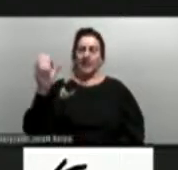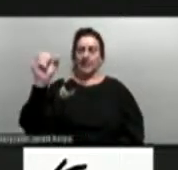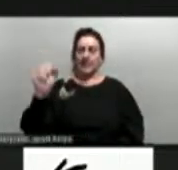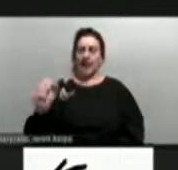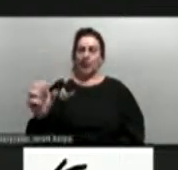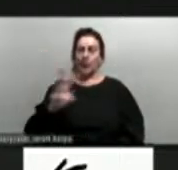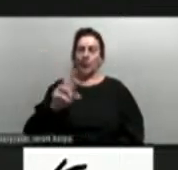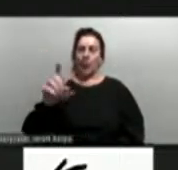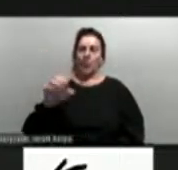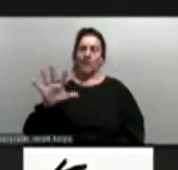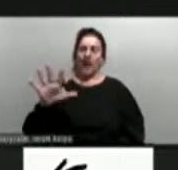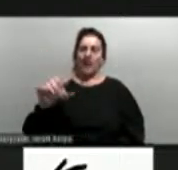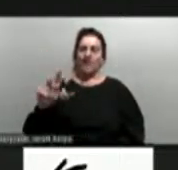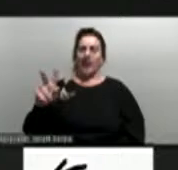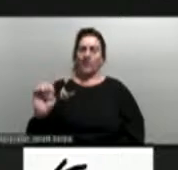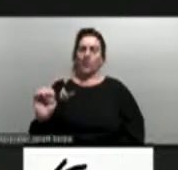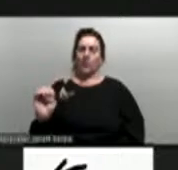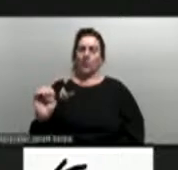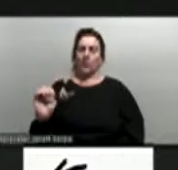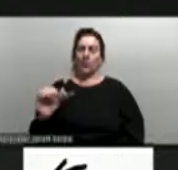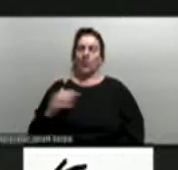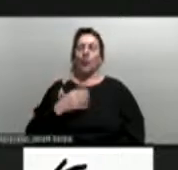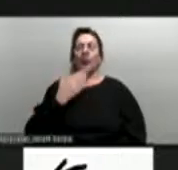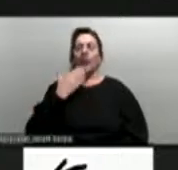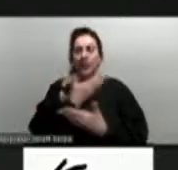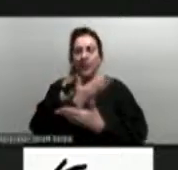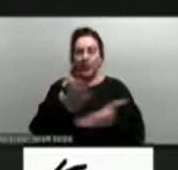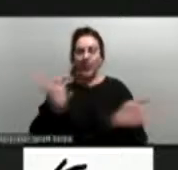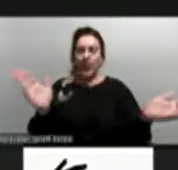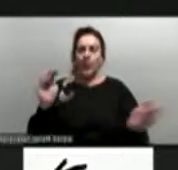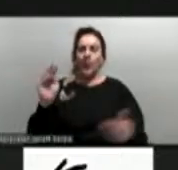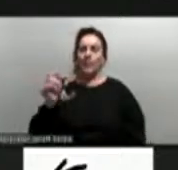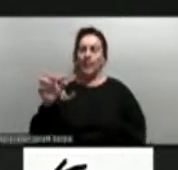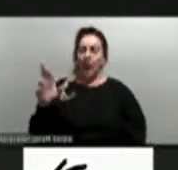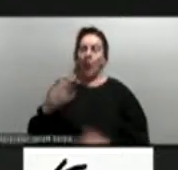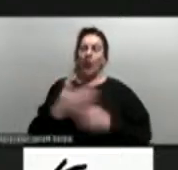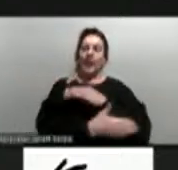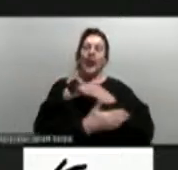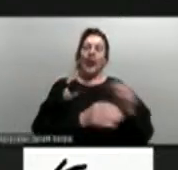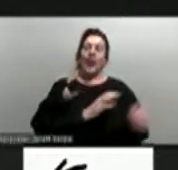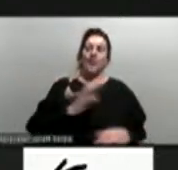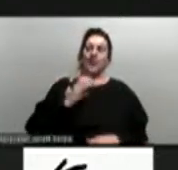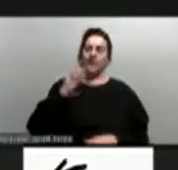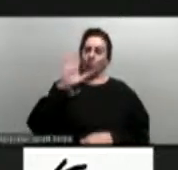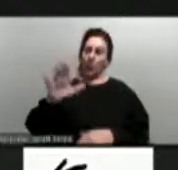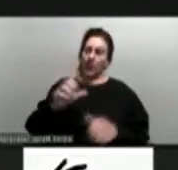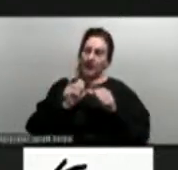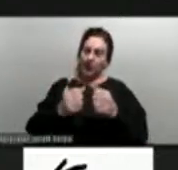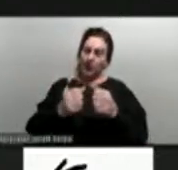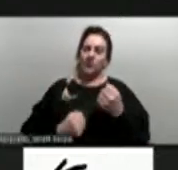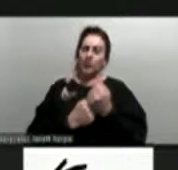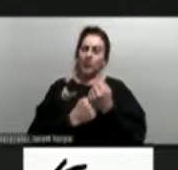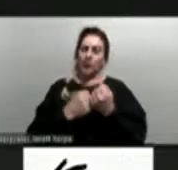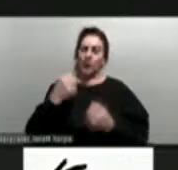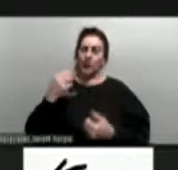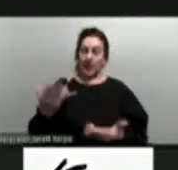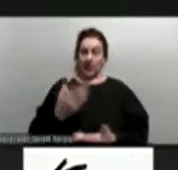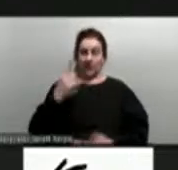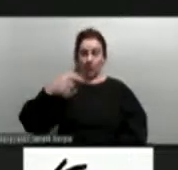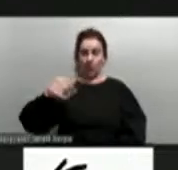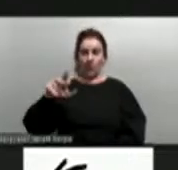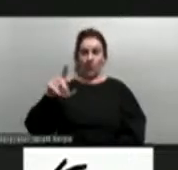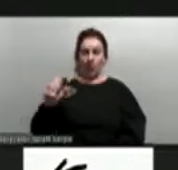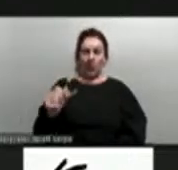105 Avenue. I want to thank you, Madam Mayor and County Commissioners, for your continued support of the parks here in Miami-Dade County. The